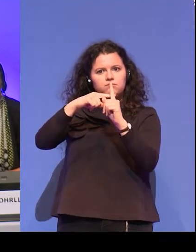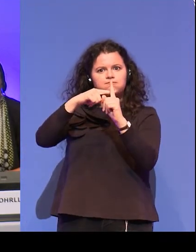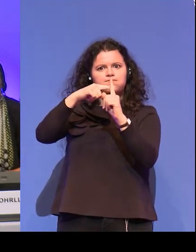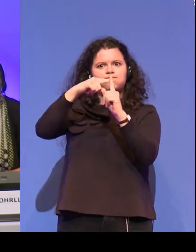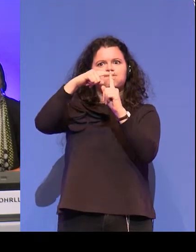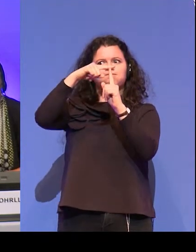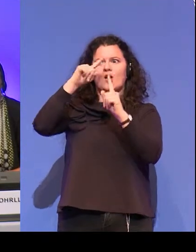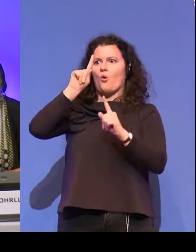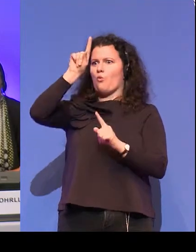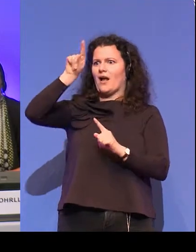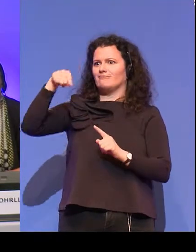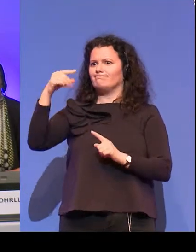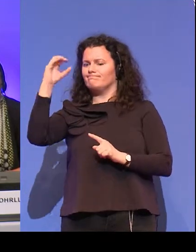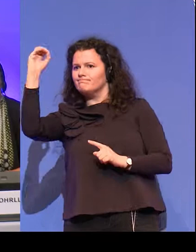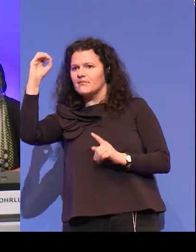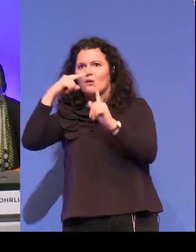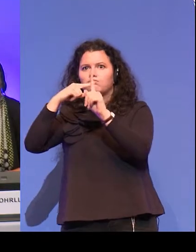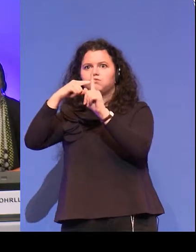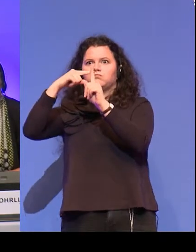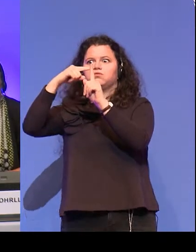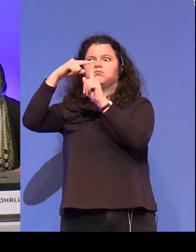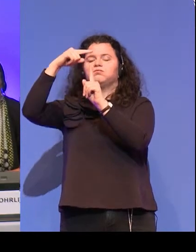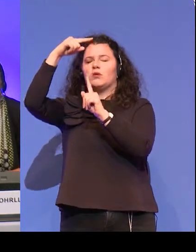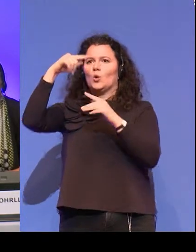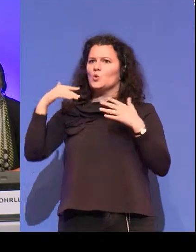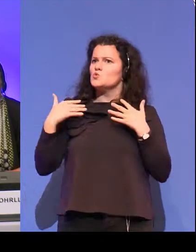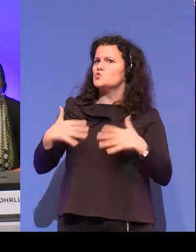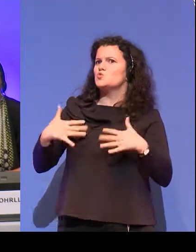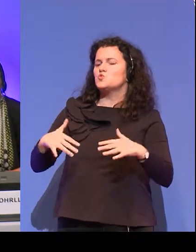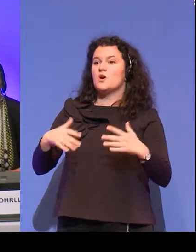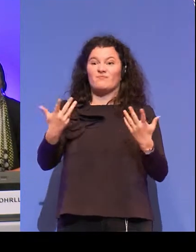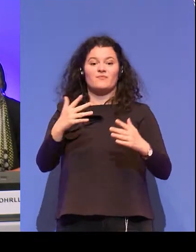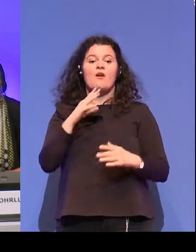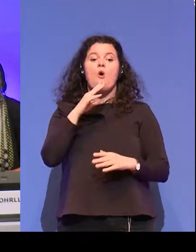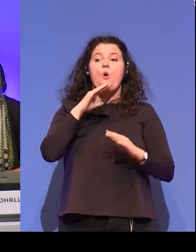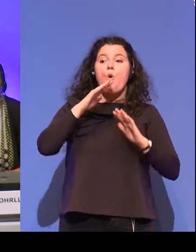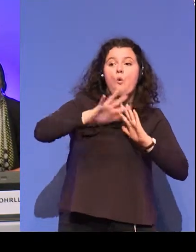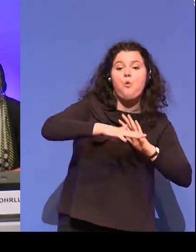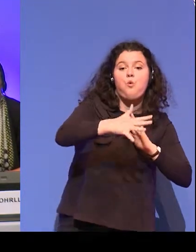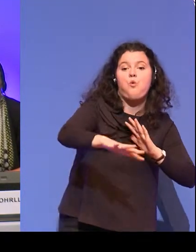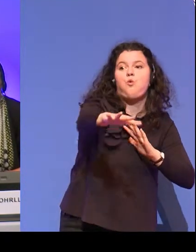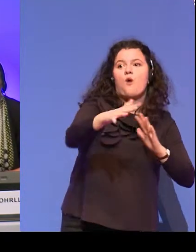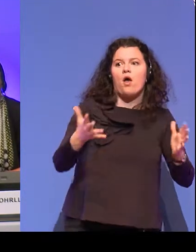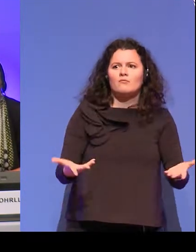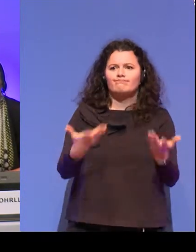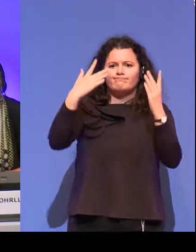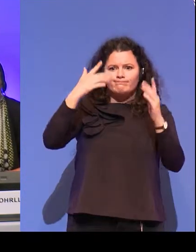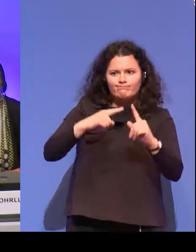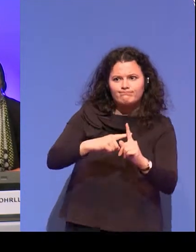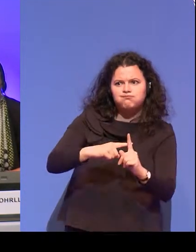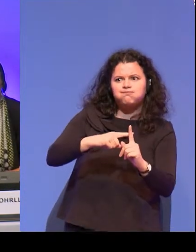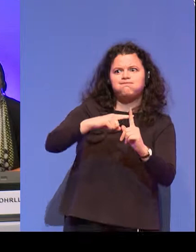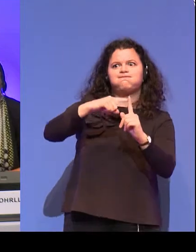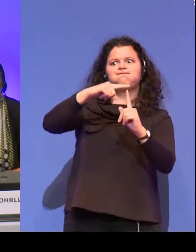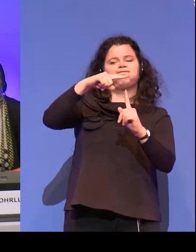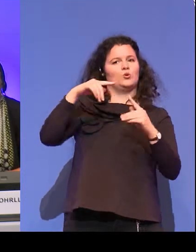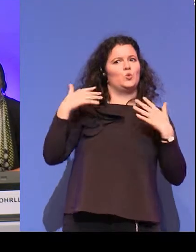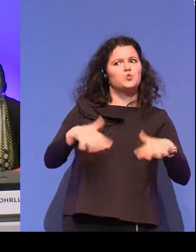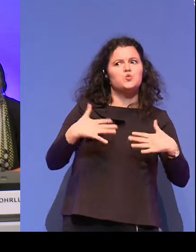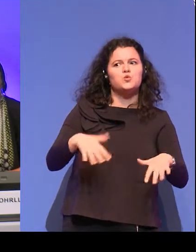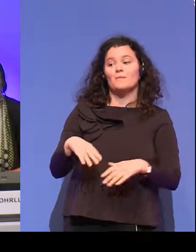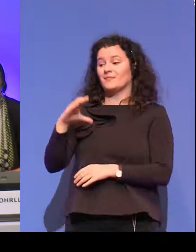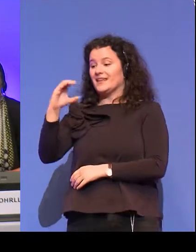we have also changed the water vapor content of the atmosphere, and we have highest concentration of